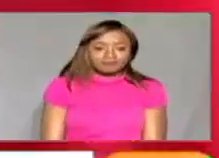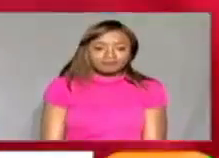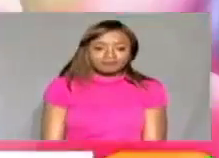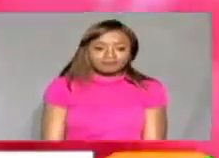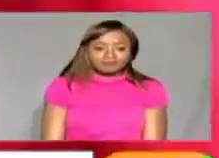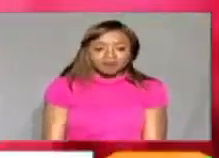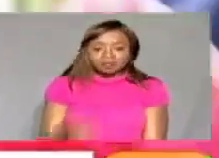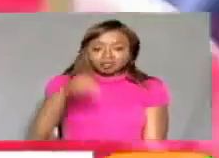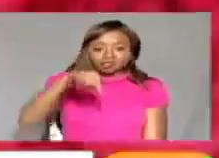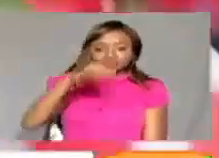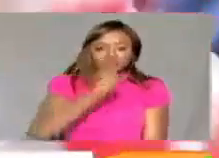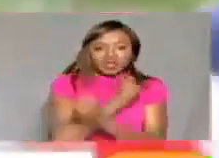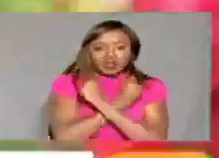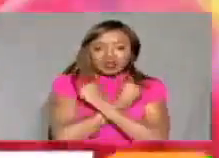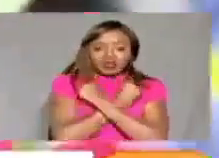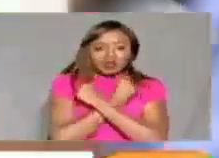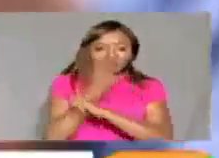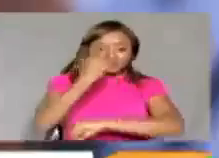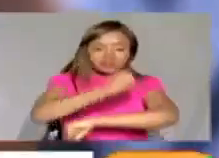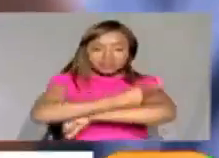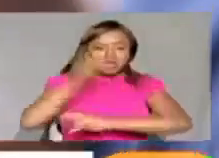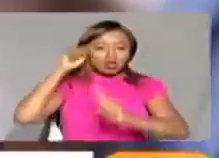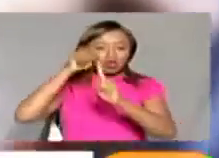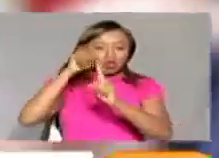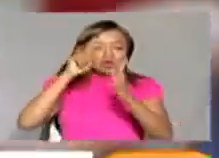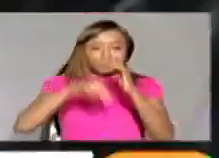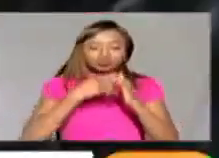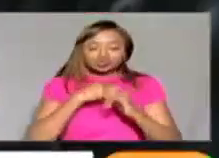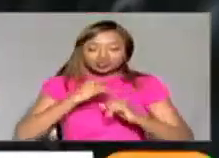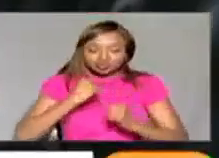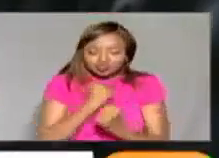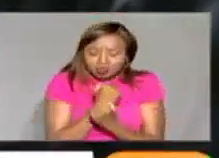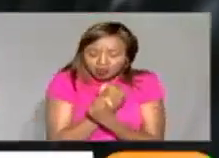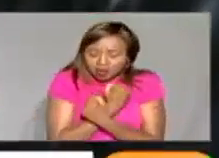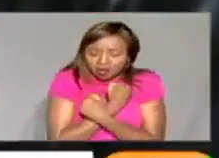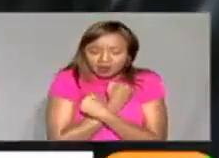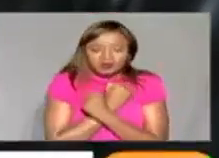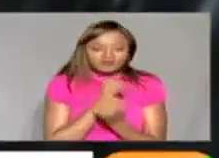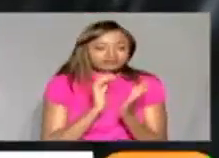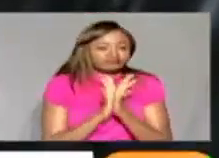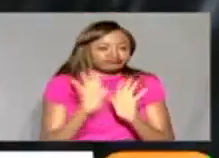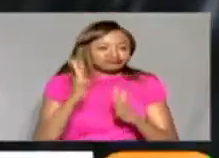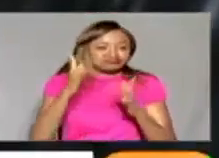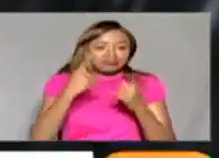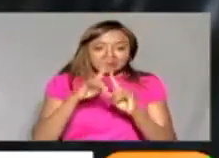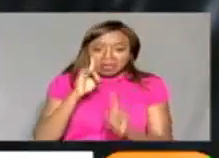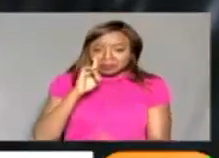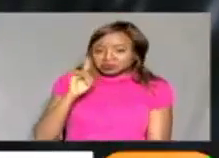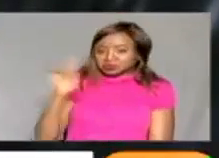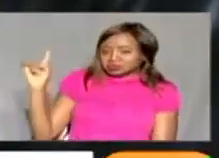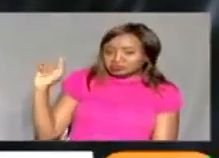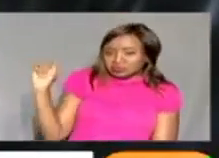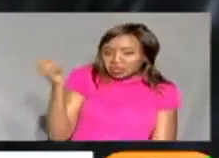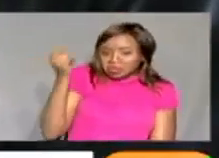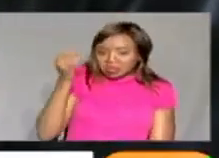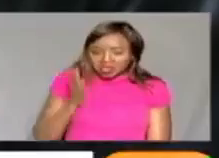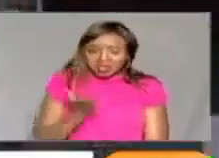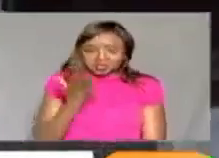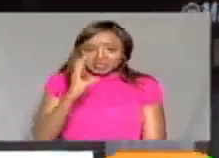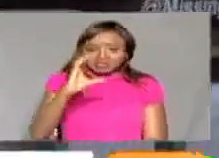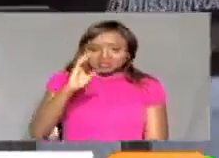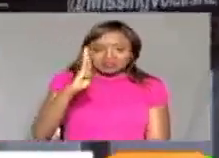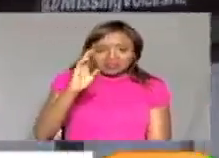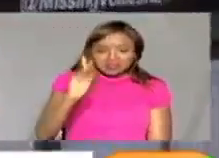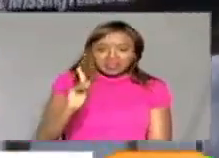Valentine's Day, a day to celebrate loved ones, but for these Kenyans who are the Tomboya statue in Nairobi's CBD